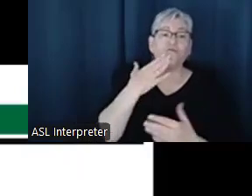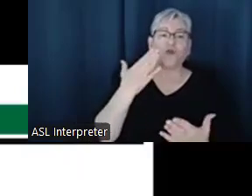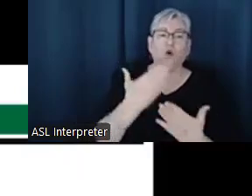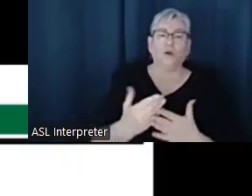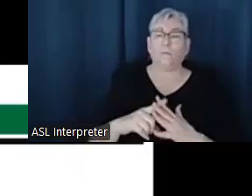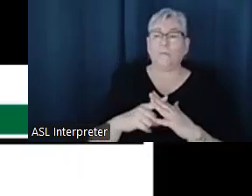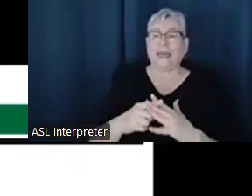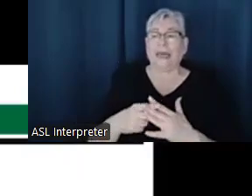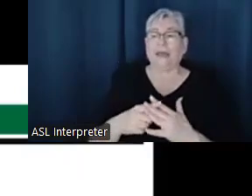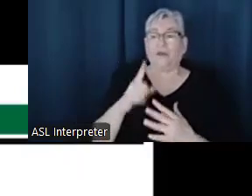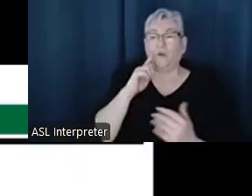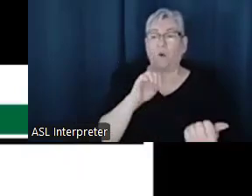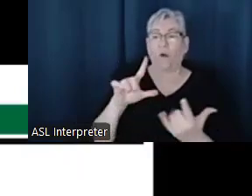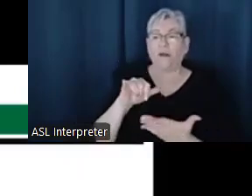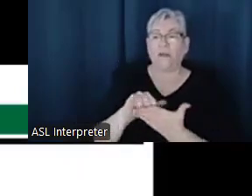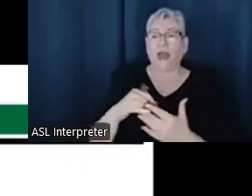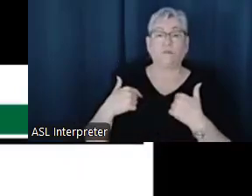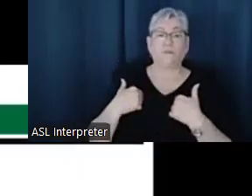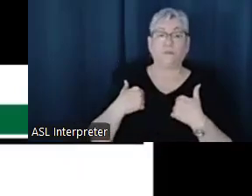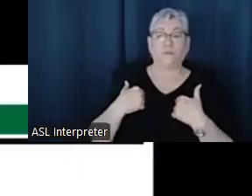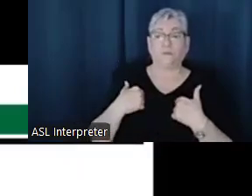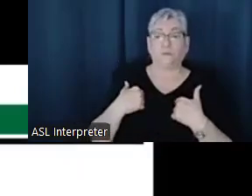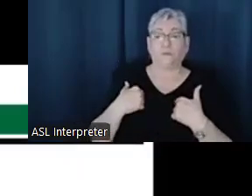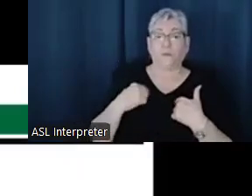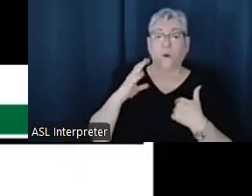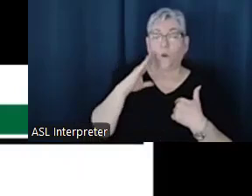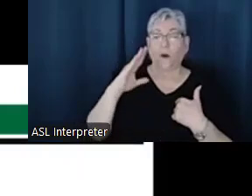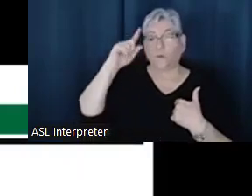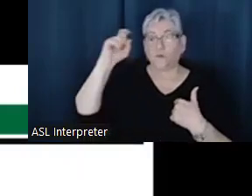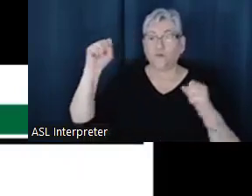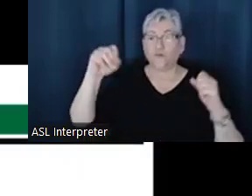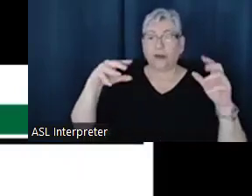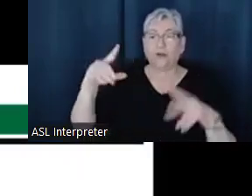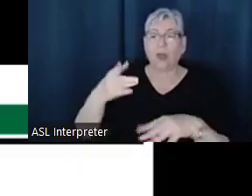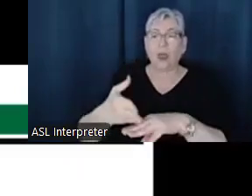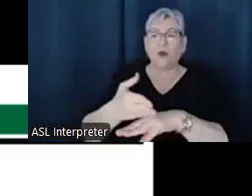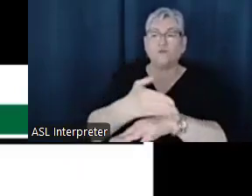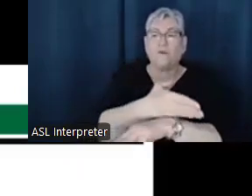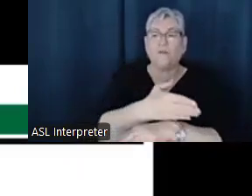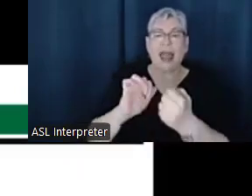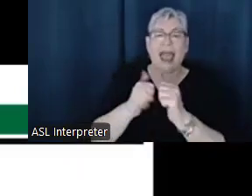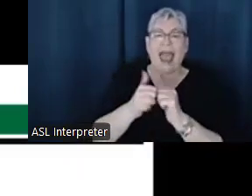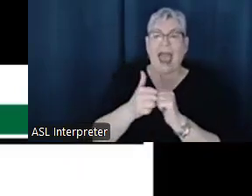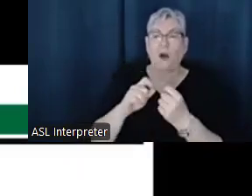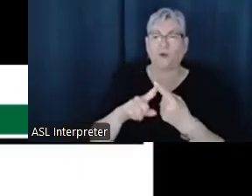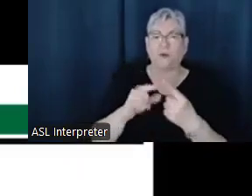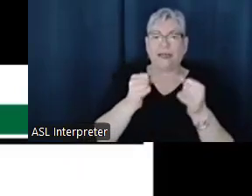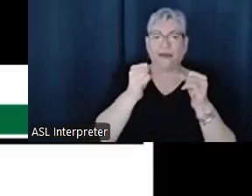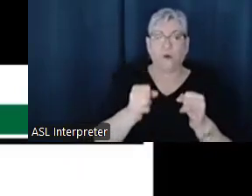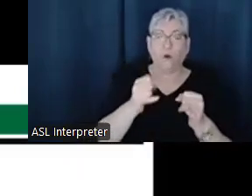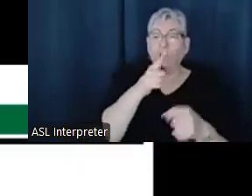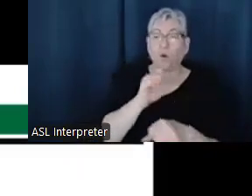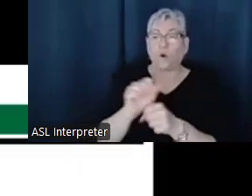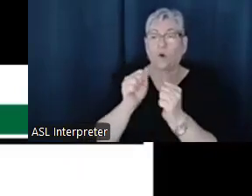of that. So I would be brainstorming some improvements on how the individuals that they're working with can start working